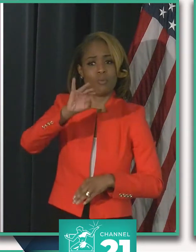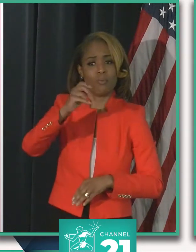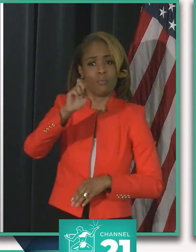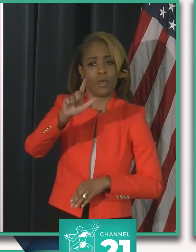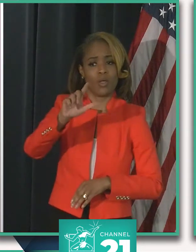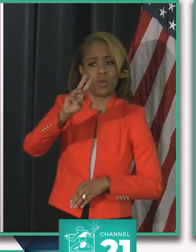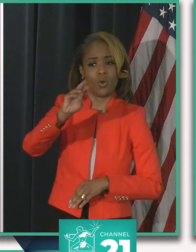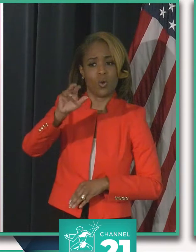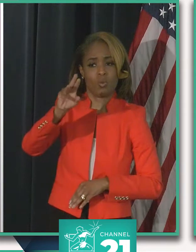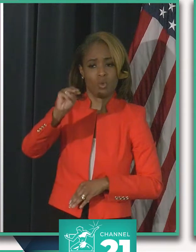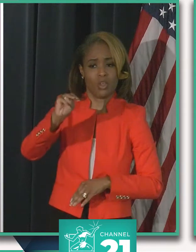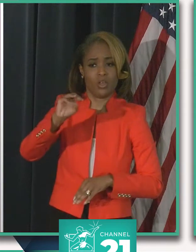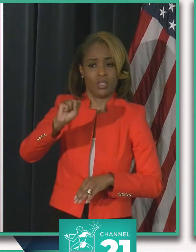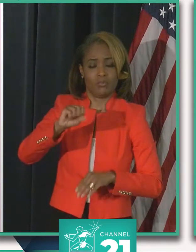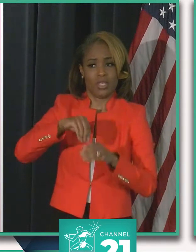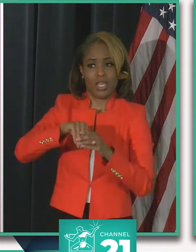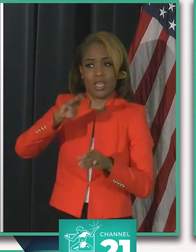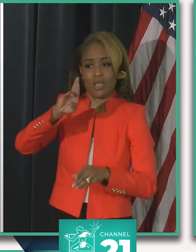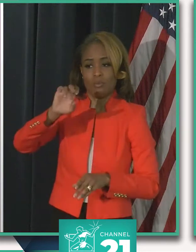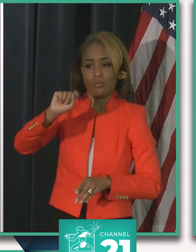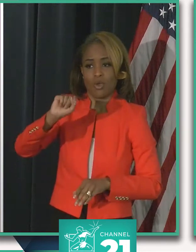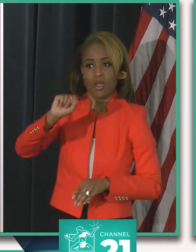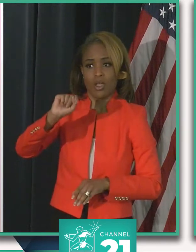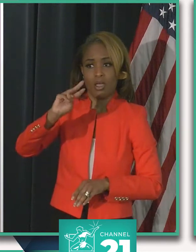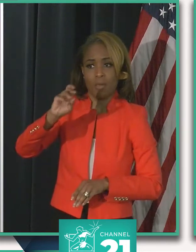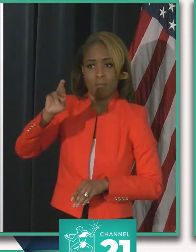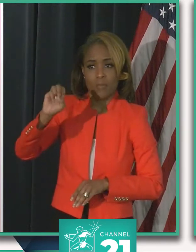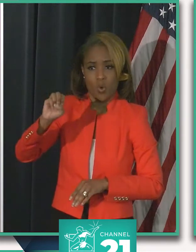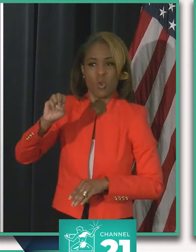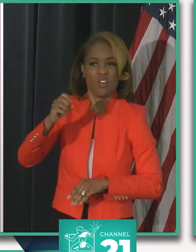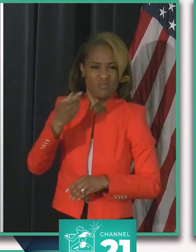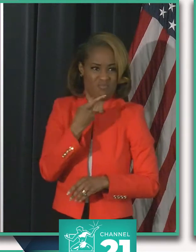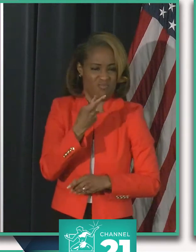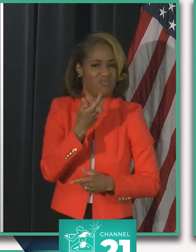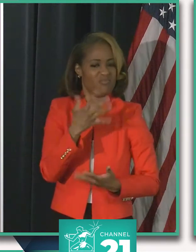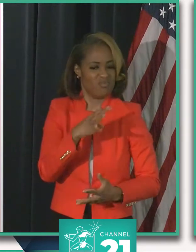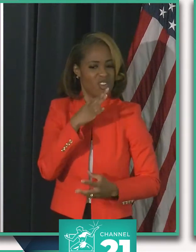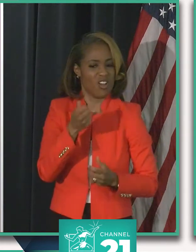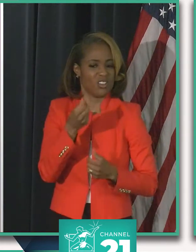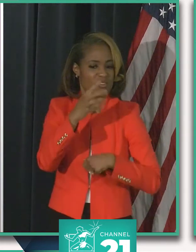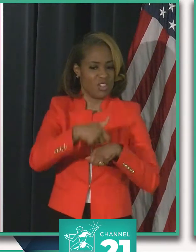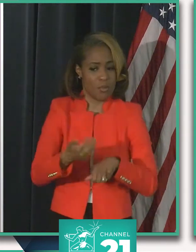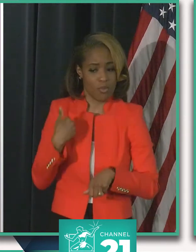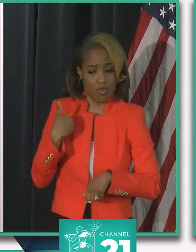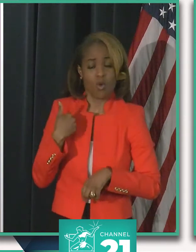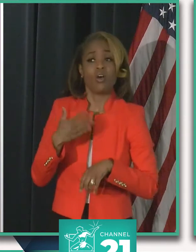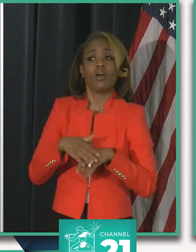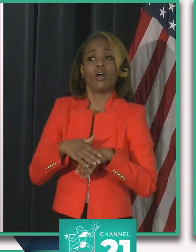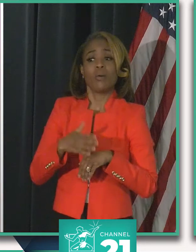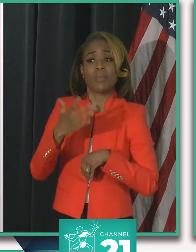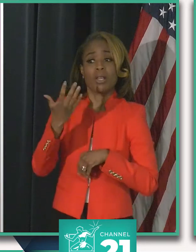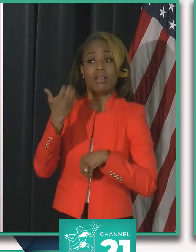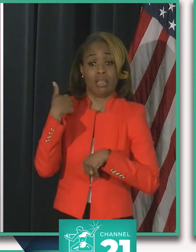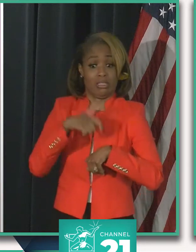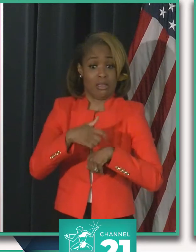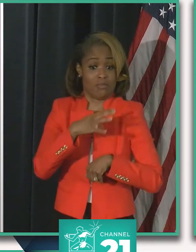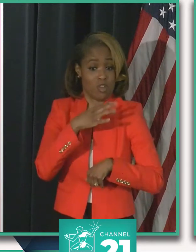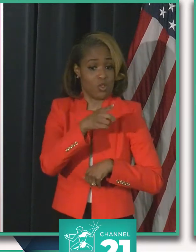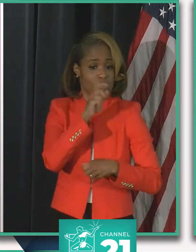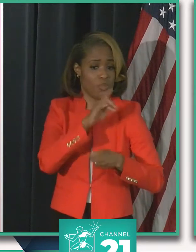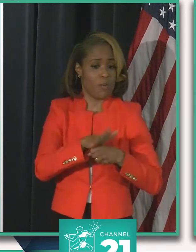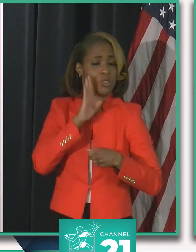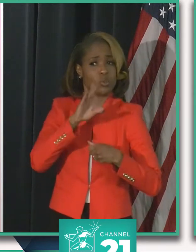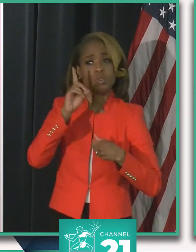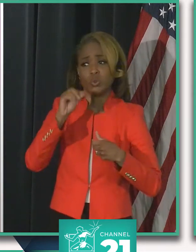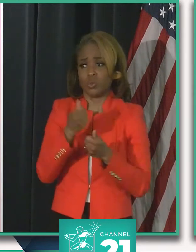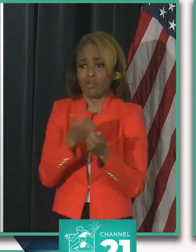community. We have spoken on several occasions in the past, and the last time we spoke, you promised that you would do all that's